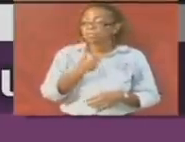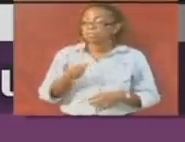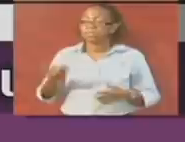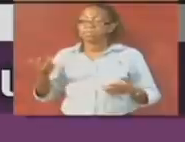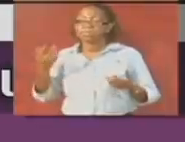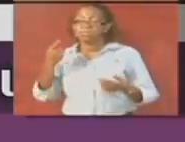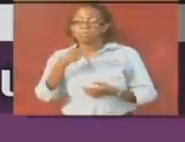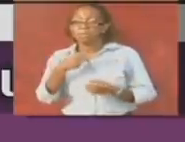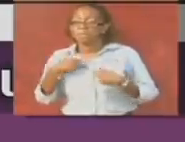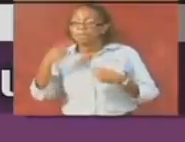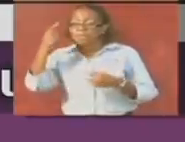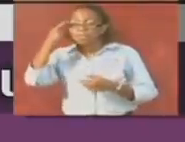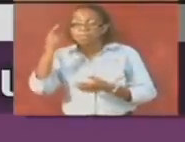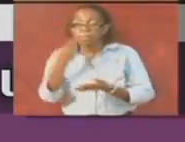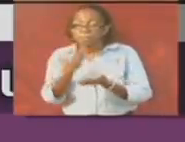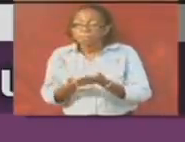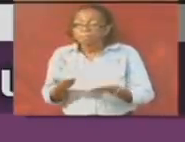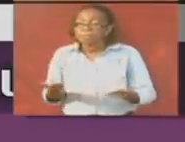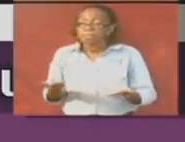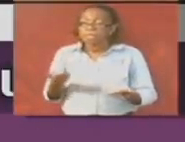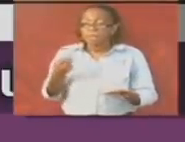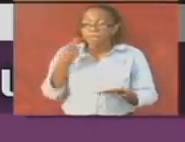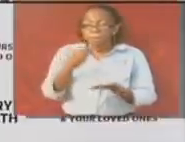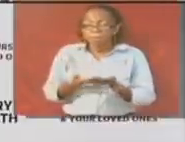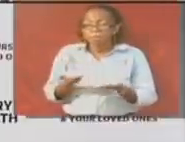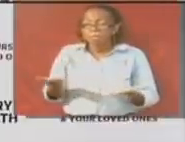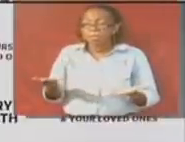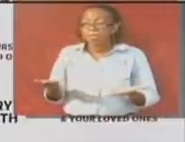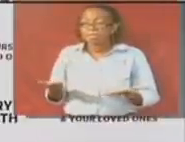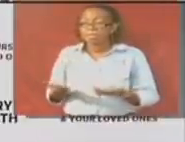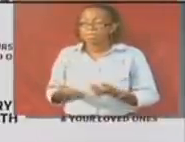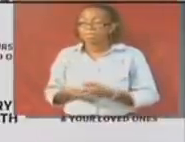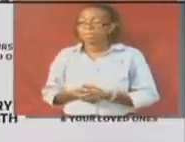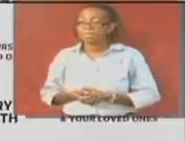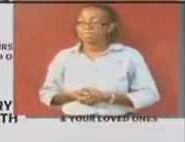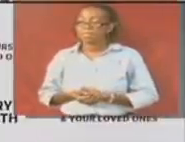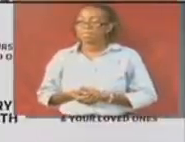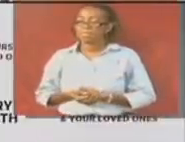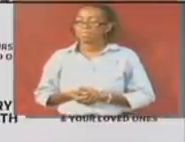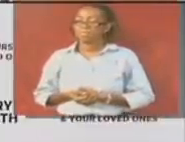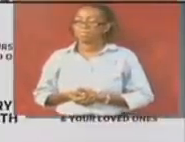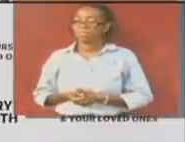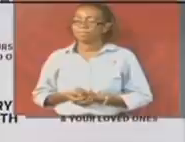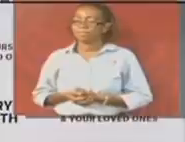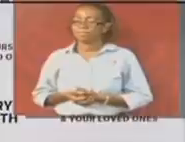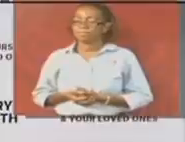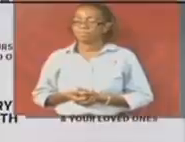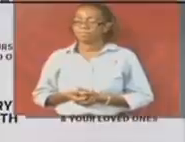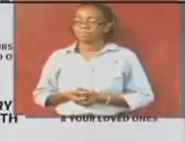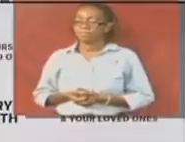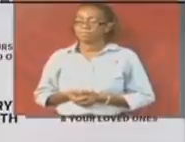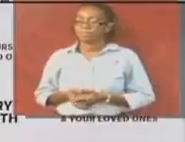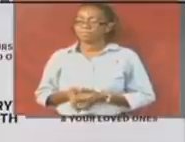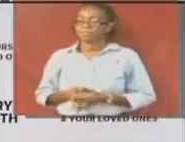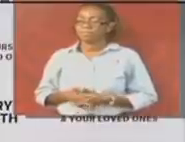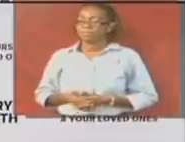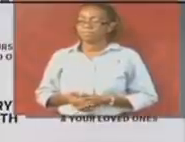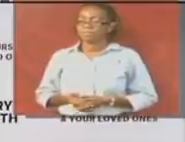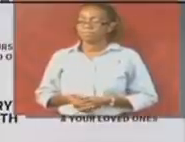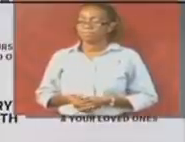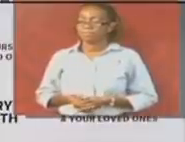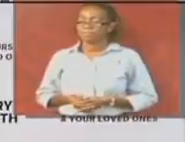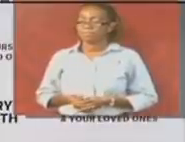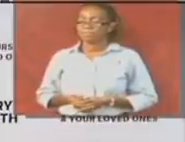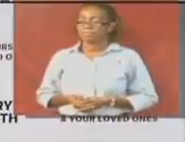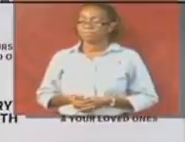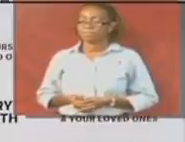access those numbers? Thank you. Thank you very much, Dr. Hines. Okay, the first question was,